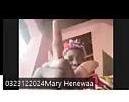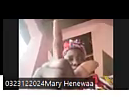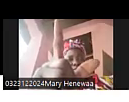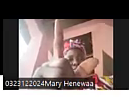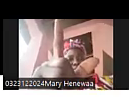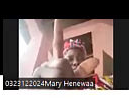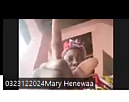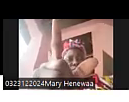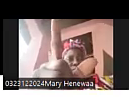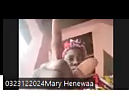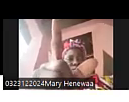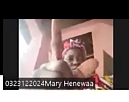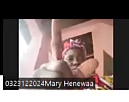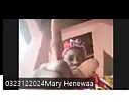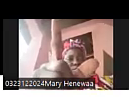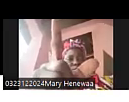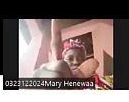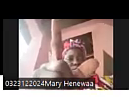Okay.